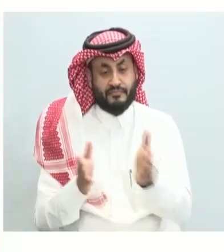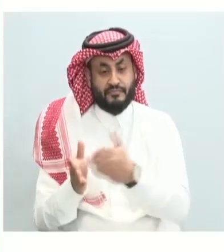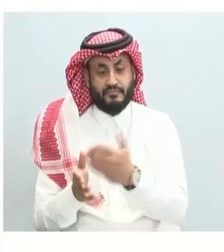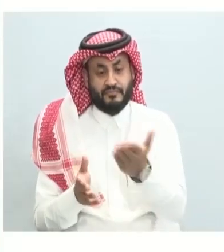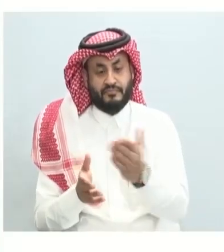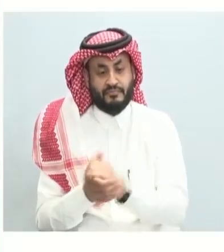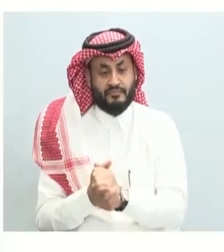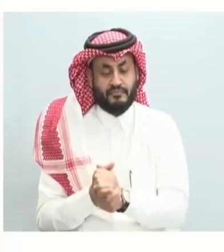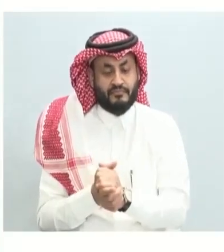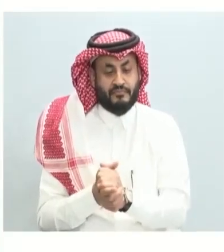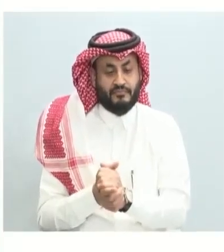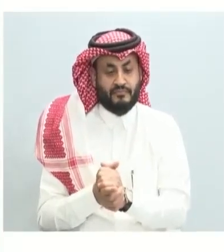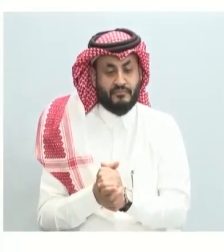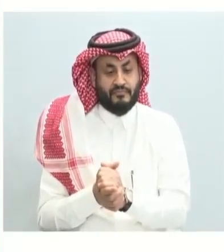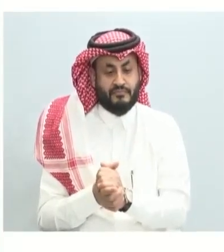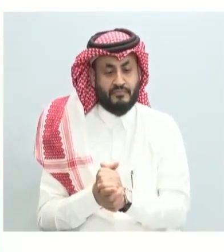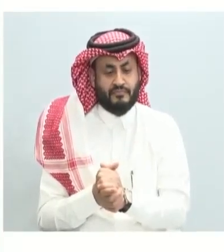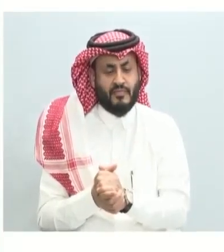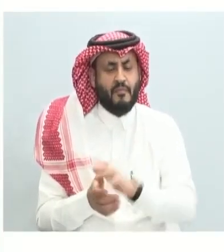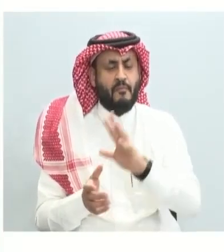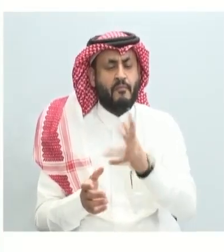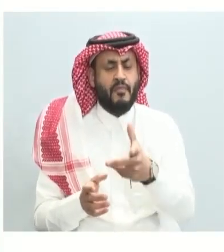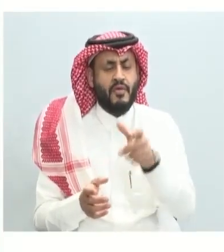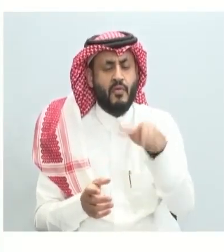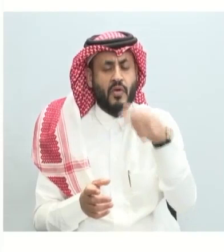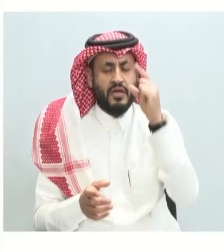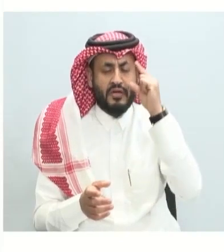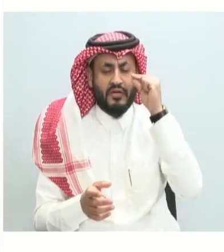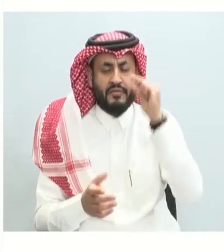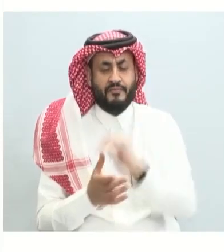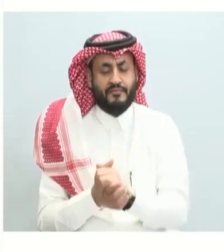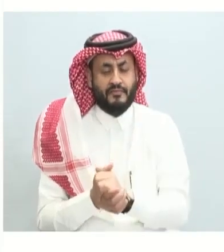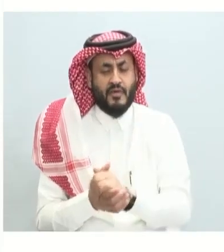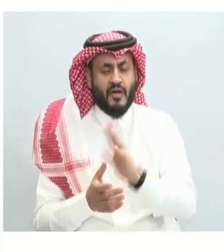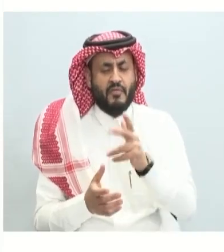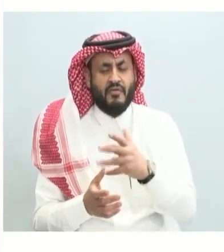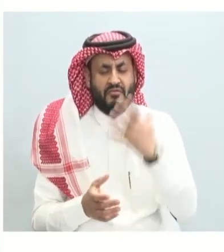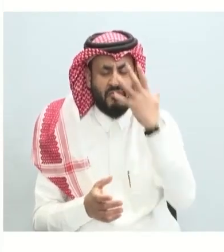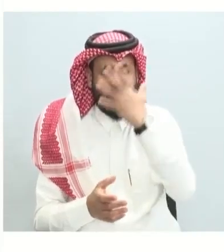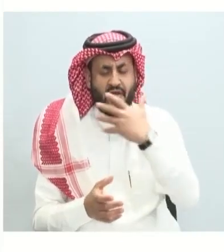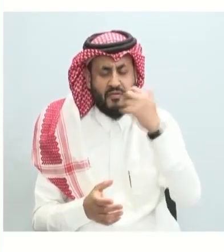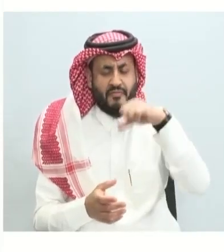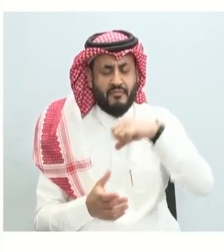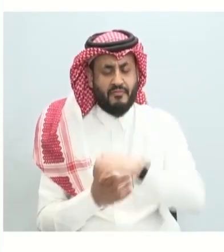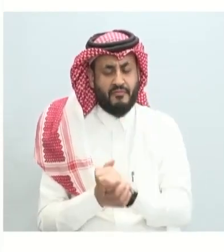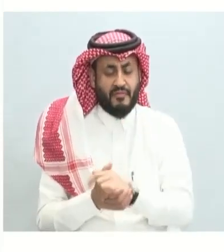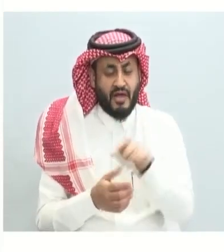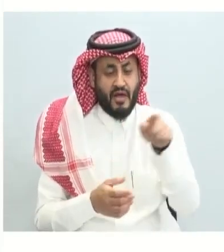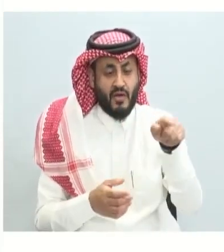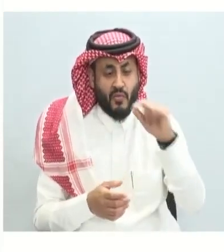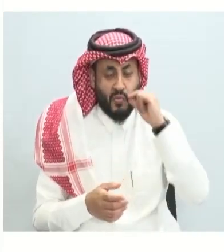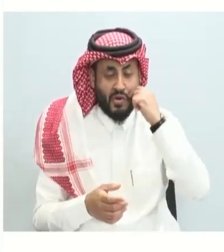chant. Who is sleepy? Who is bored? He is